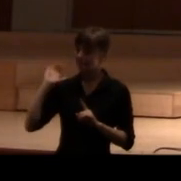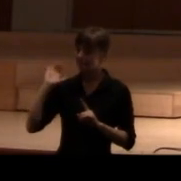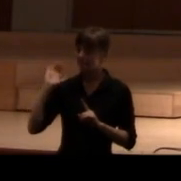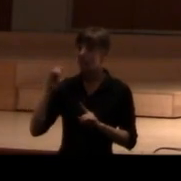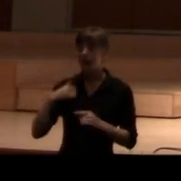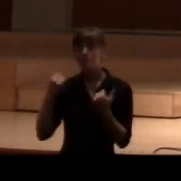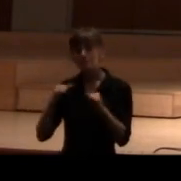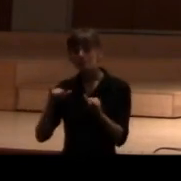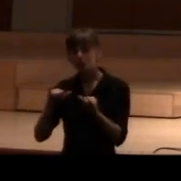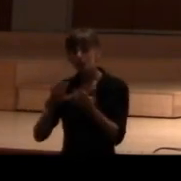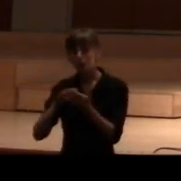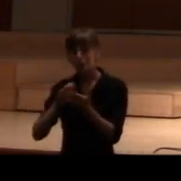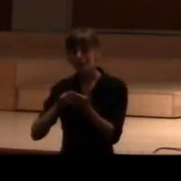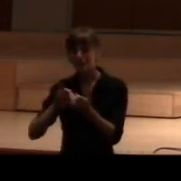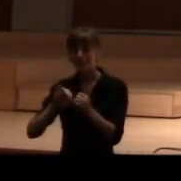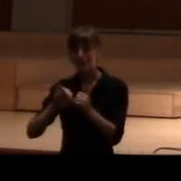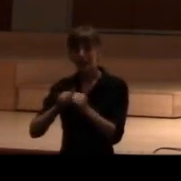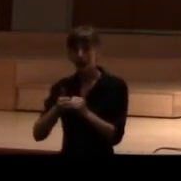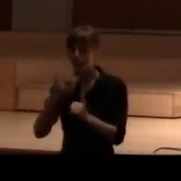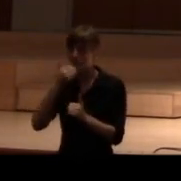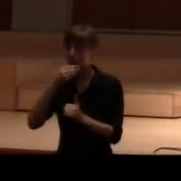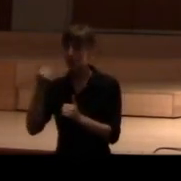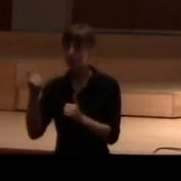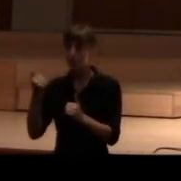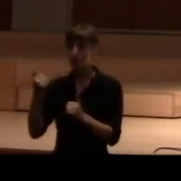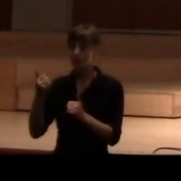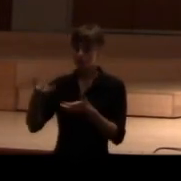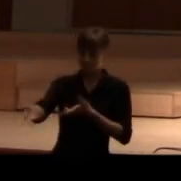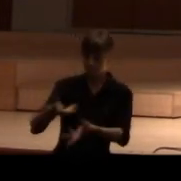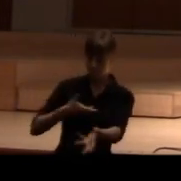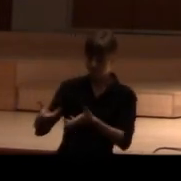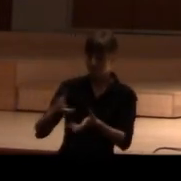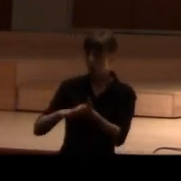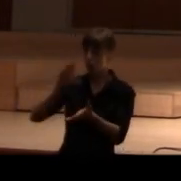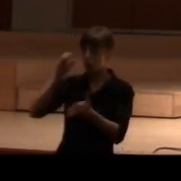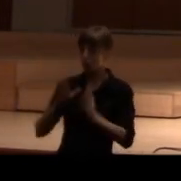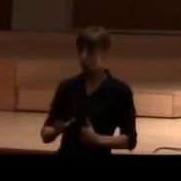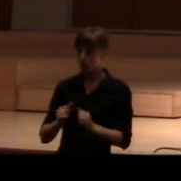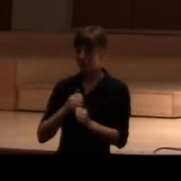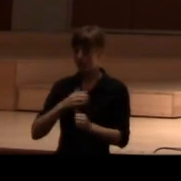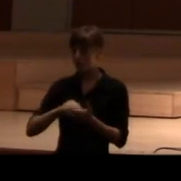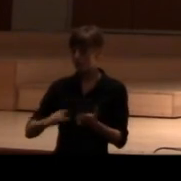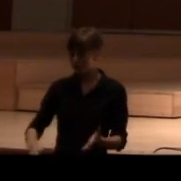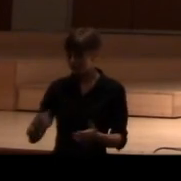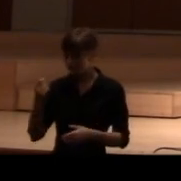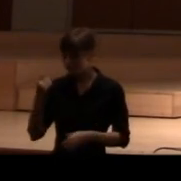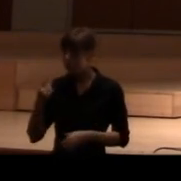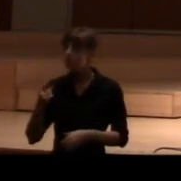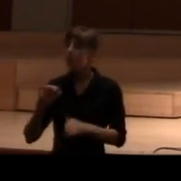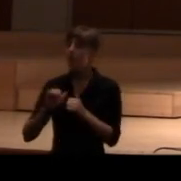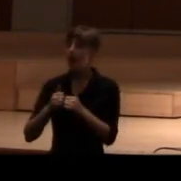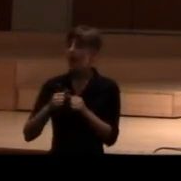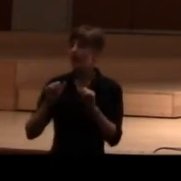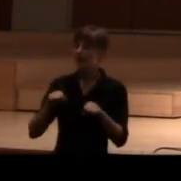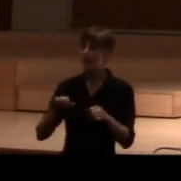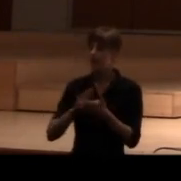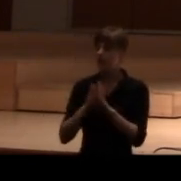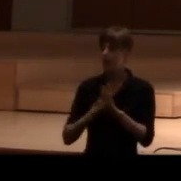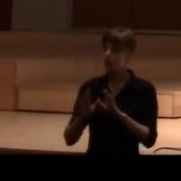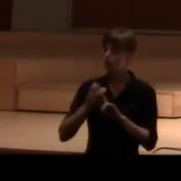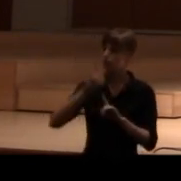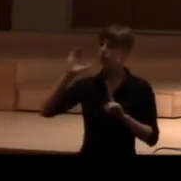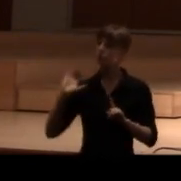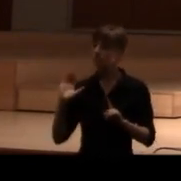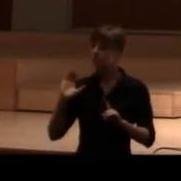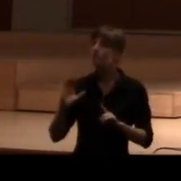better learner as well as a teacher. And one way I can try to put myself on the front lines when I teach is through collaborative writing with students. So a lot